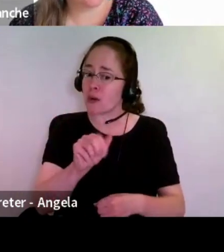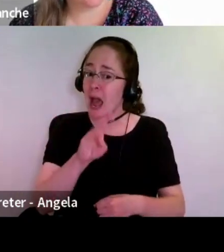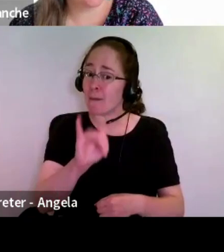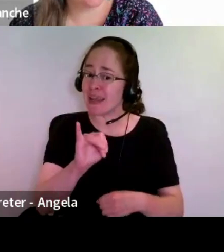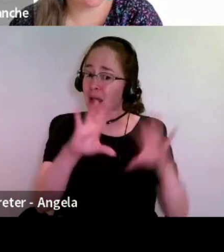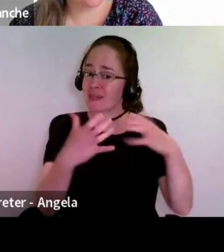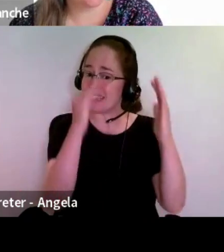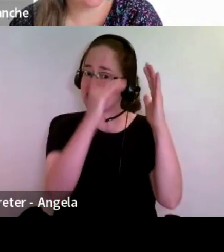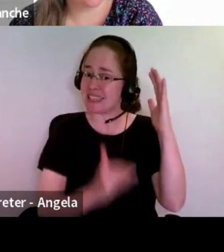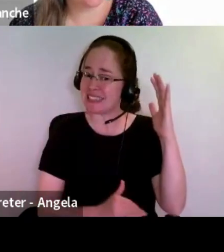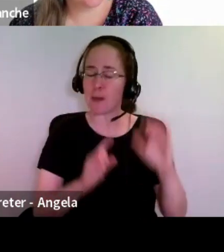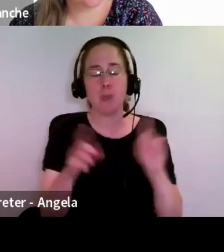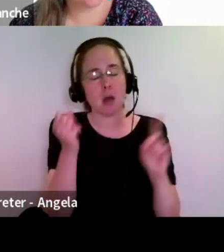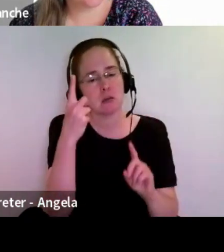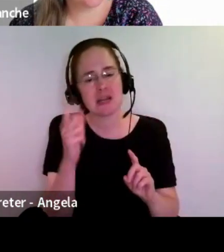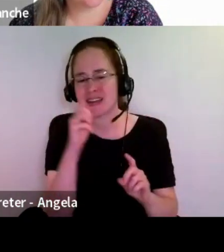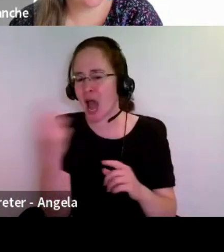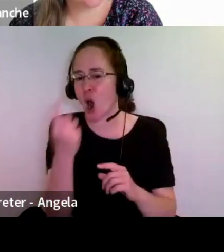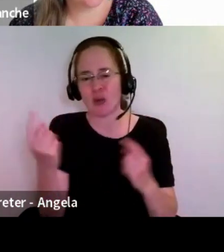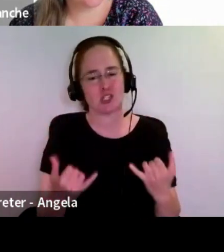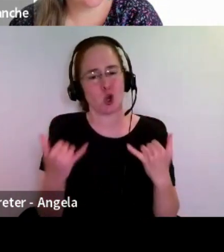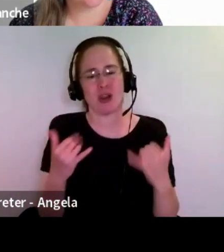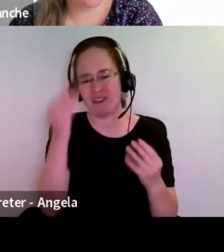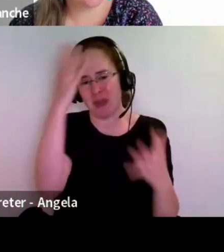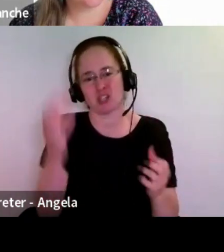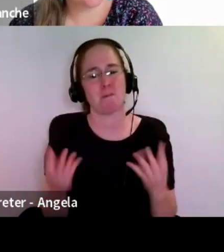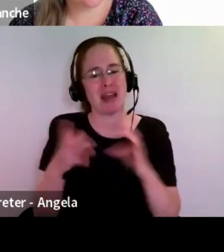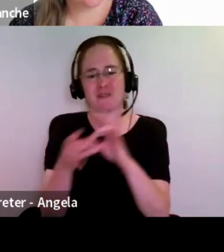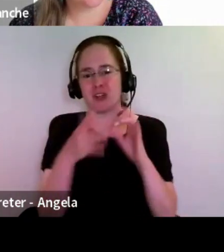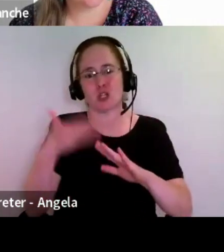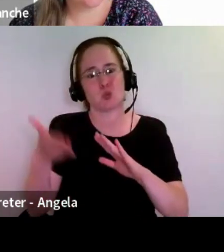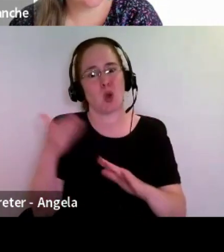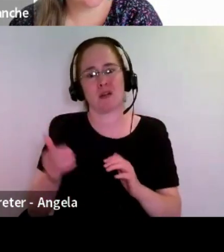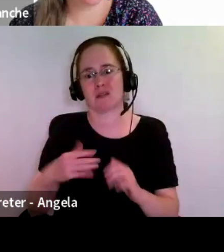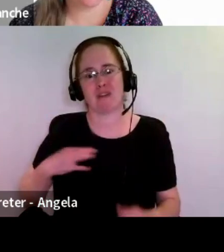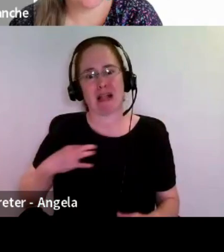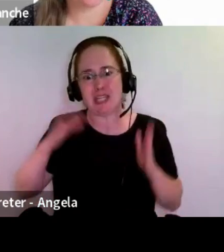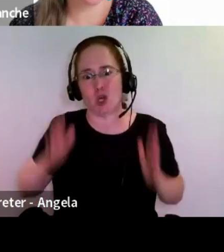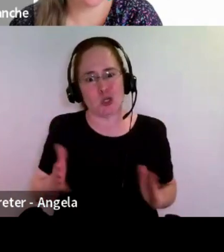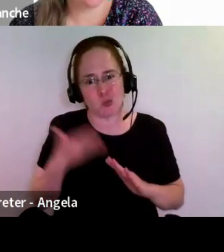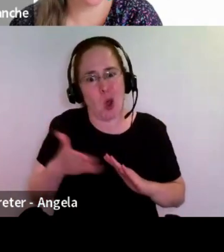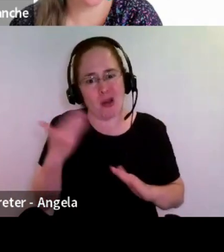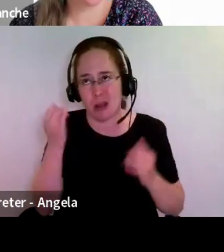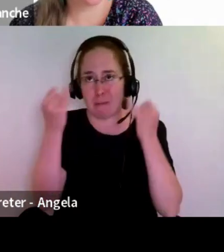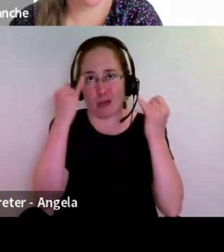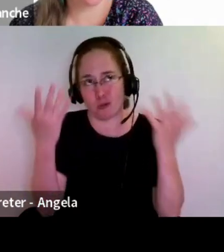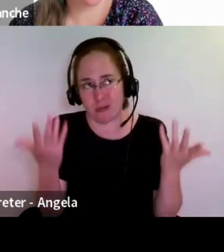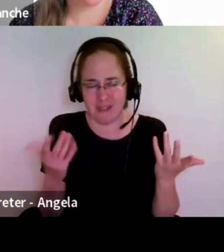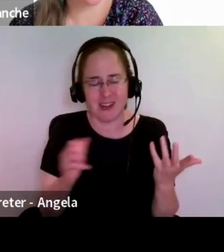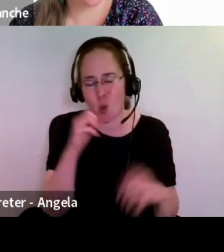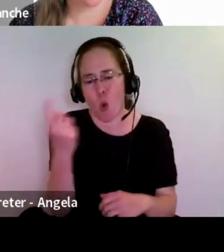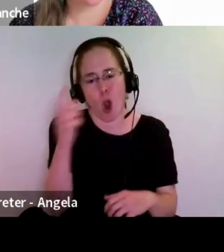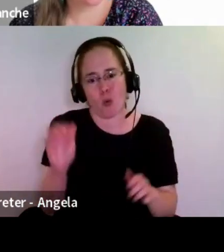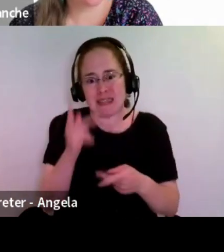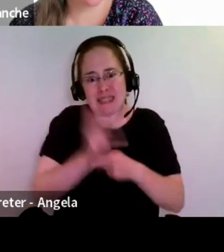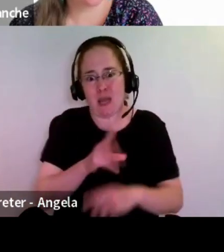are listed. I'll tell you, they're not always current. Many of our affiliates are run by volunteers, as you can imagine, and they don't always keep